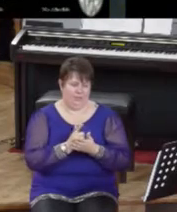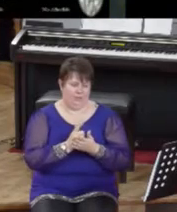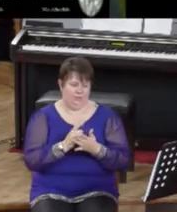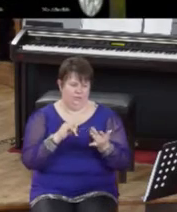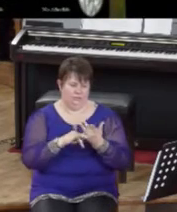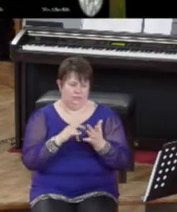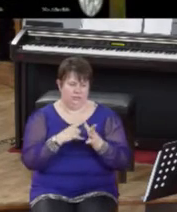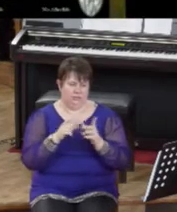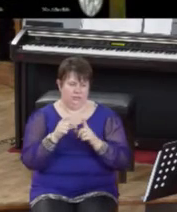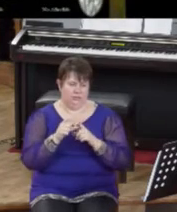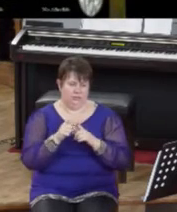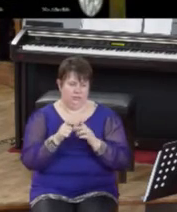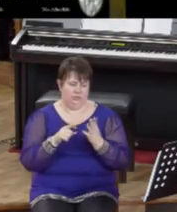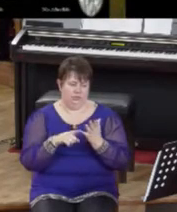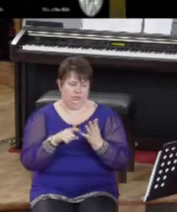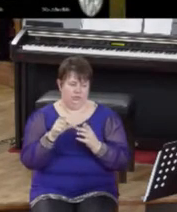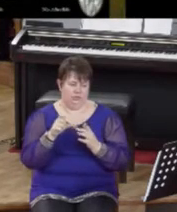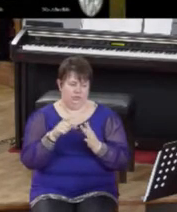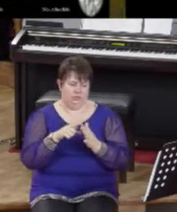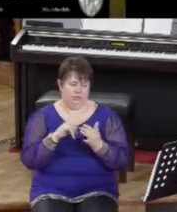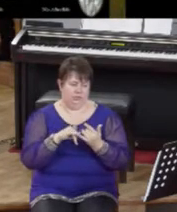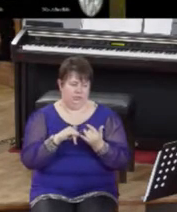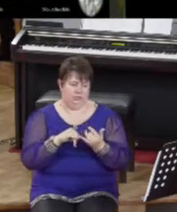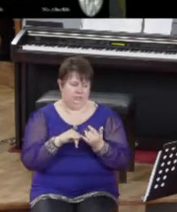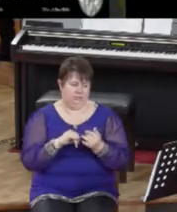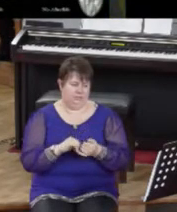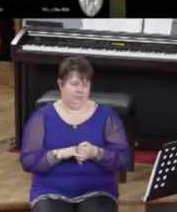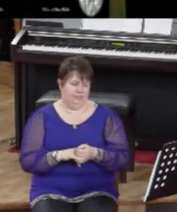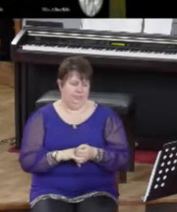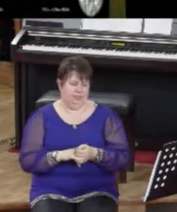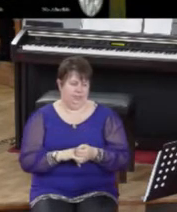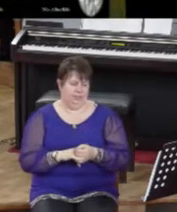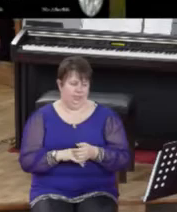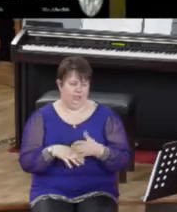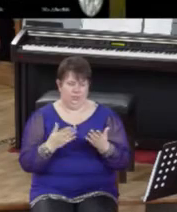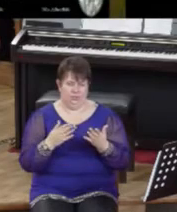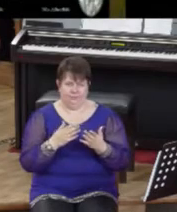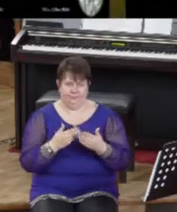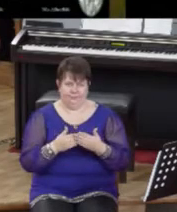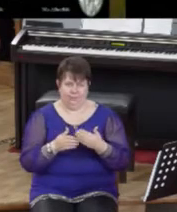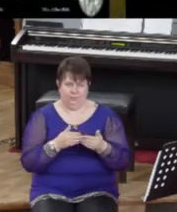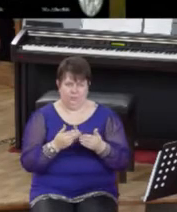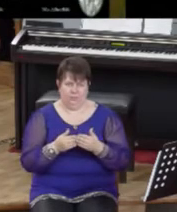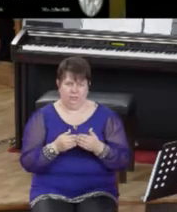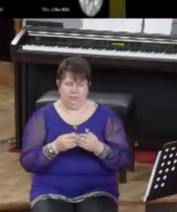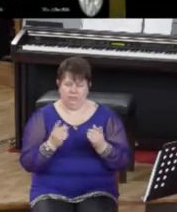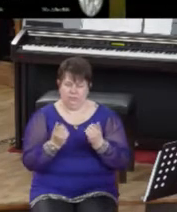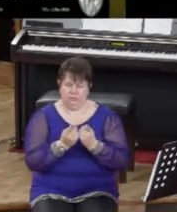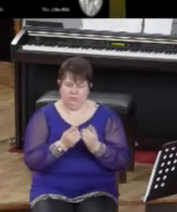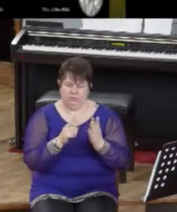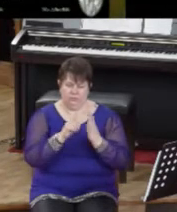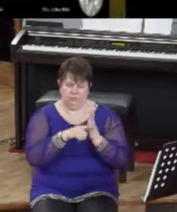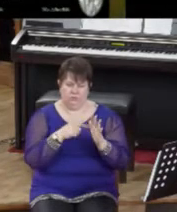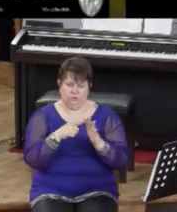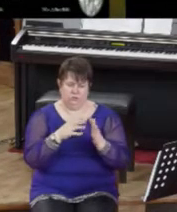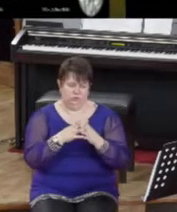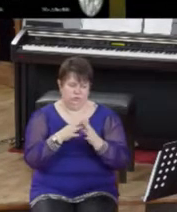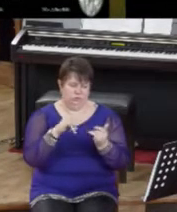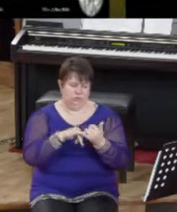All right. Anyway, joking apart, even some Jews in the